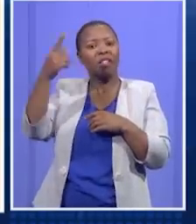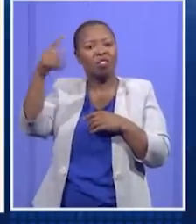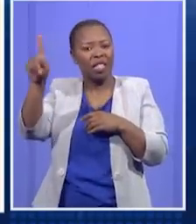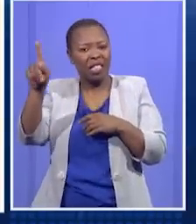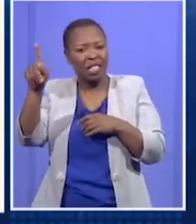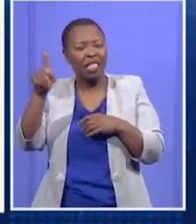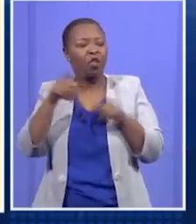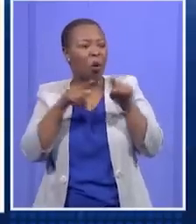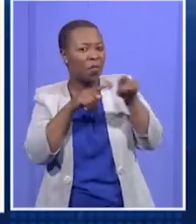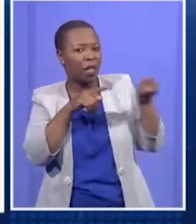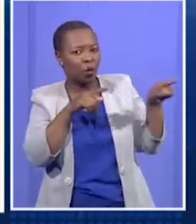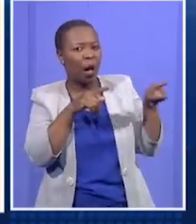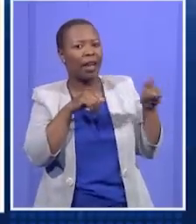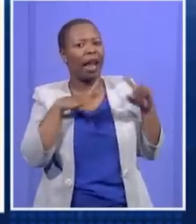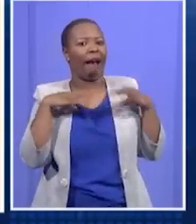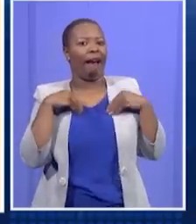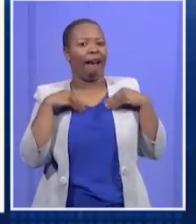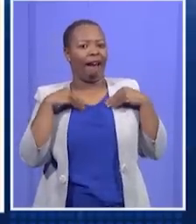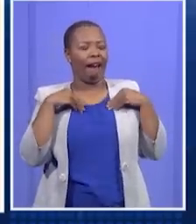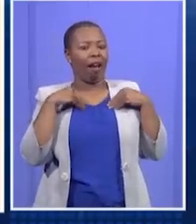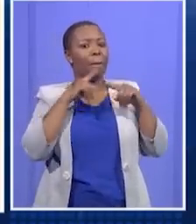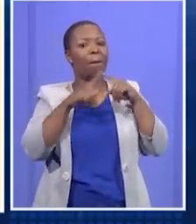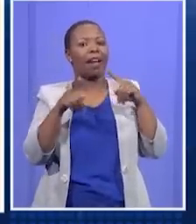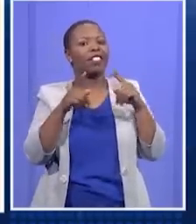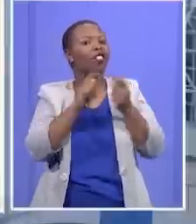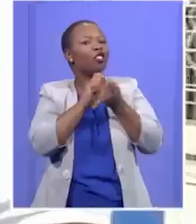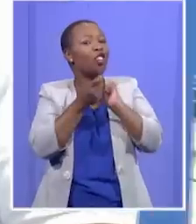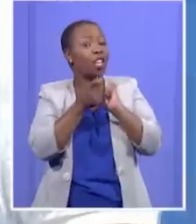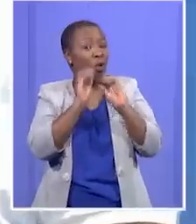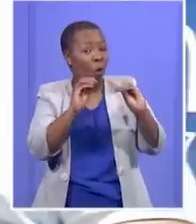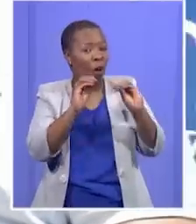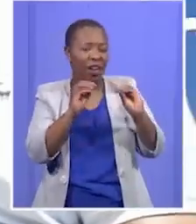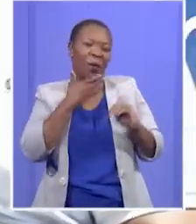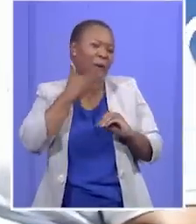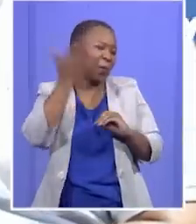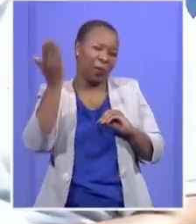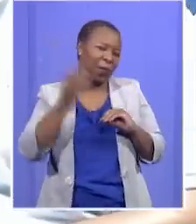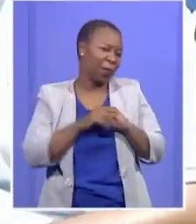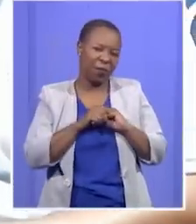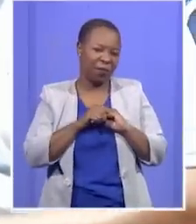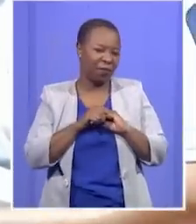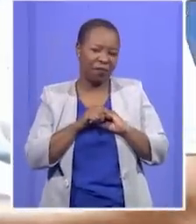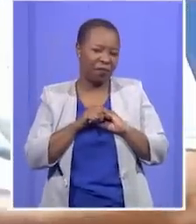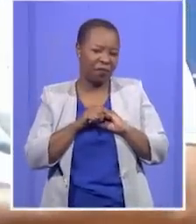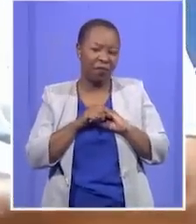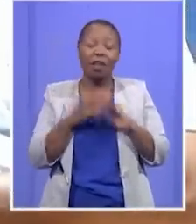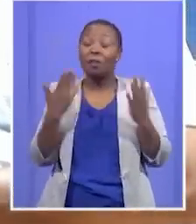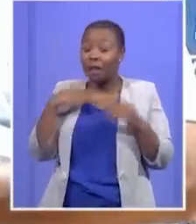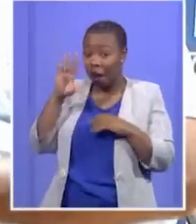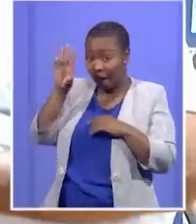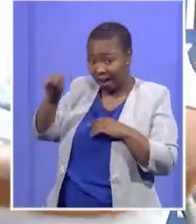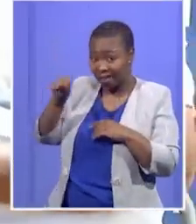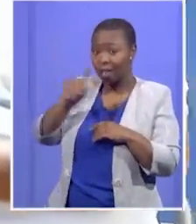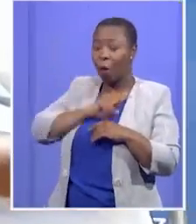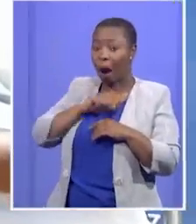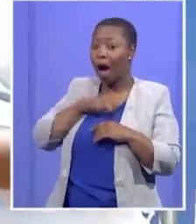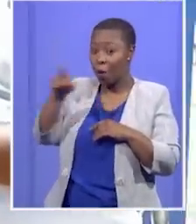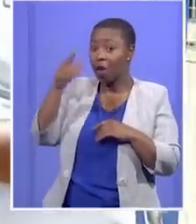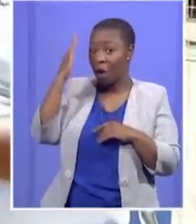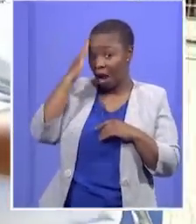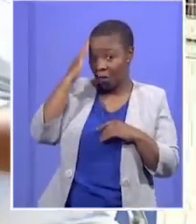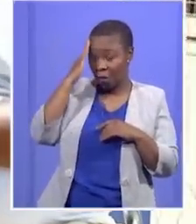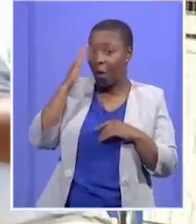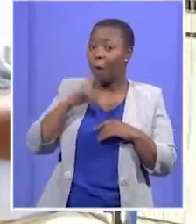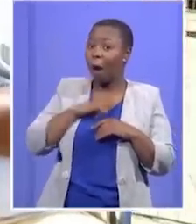subtle, but no change. You know, I'm asking this because you would know at some point you were touted as a